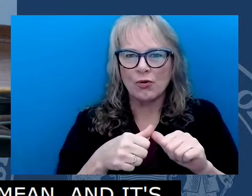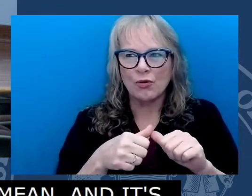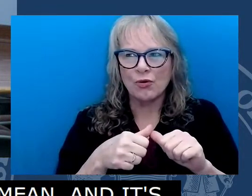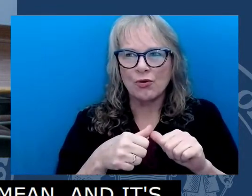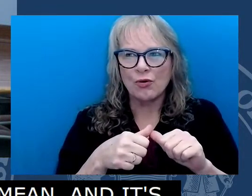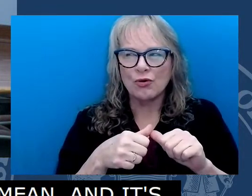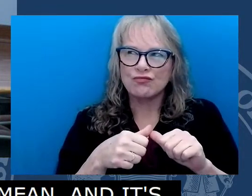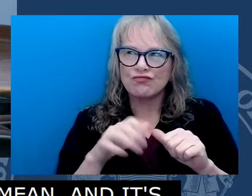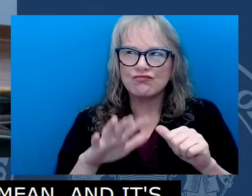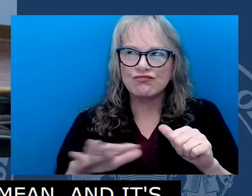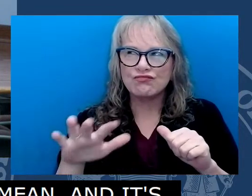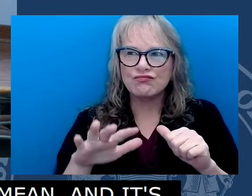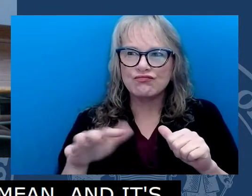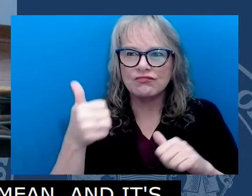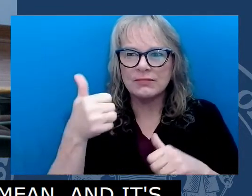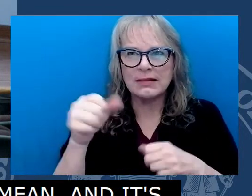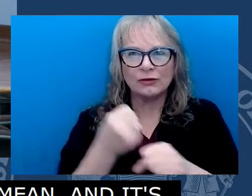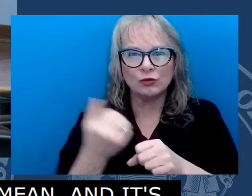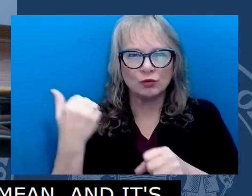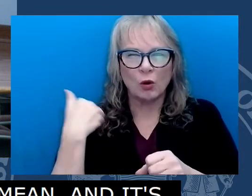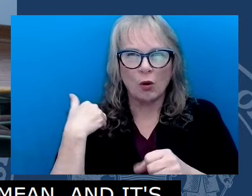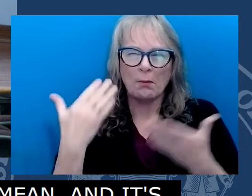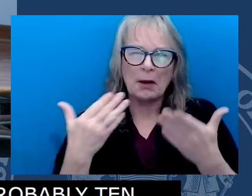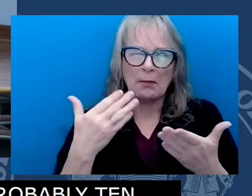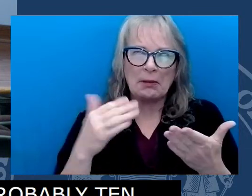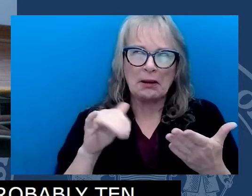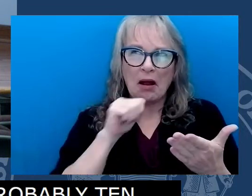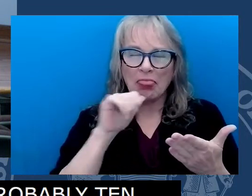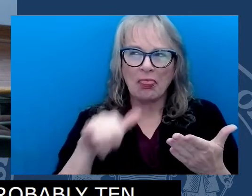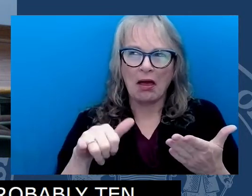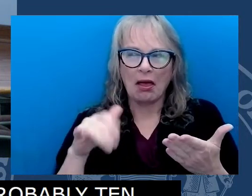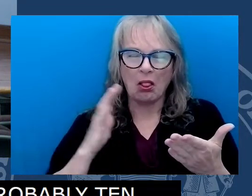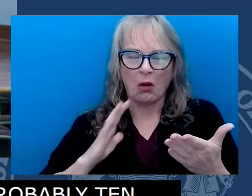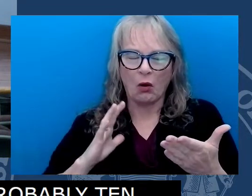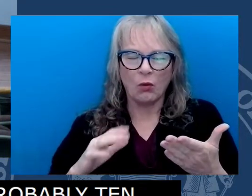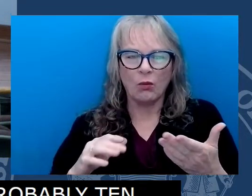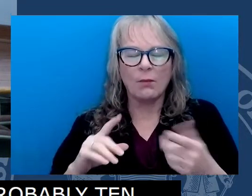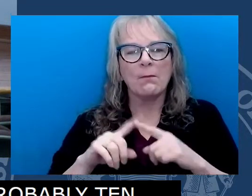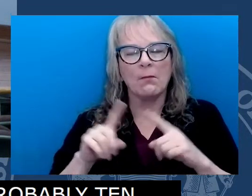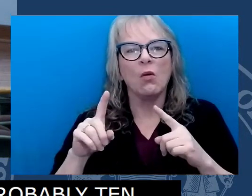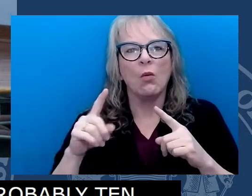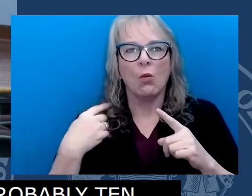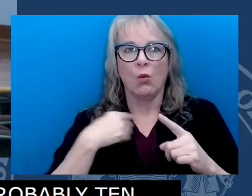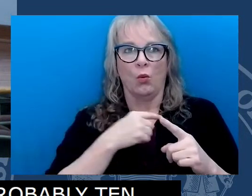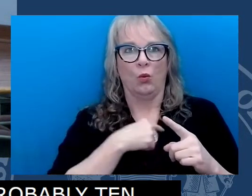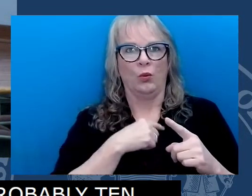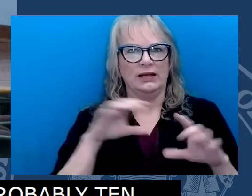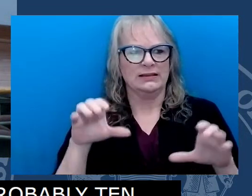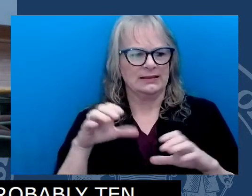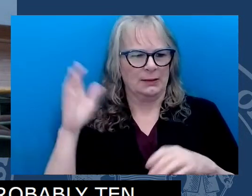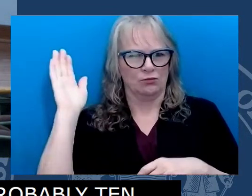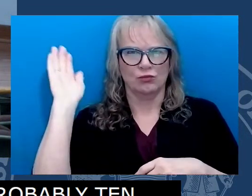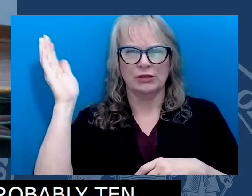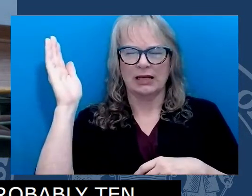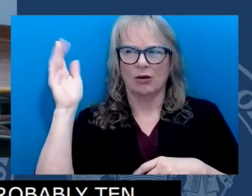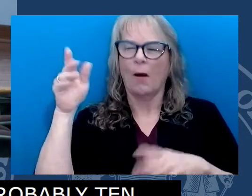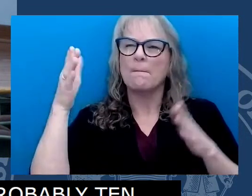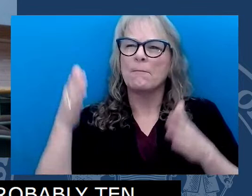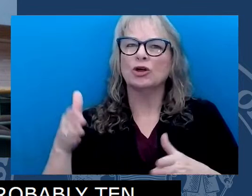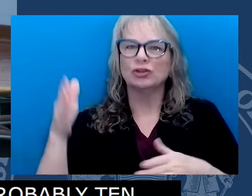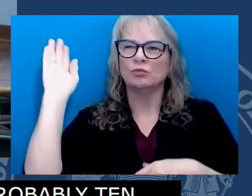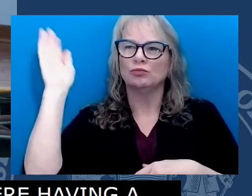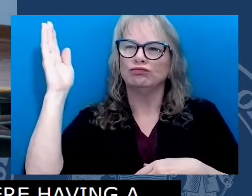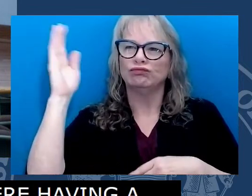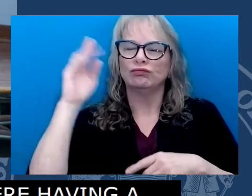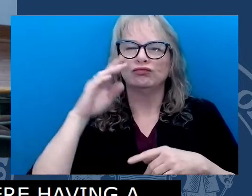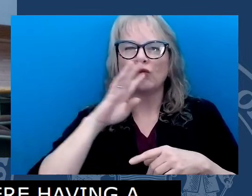probably 10 years ago now, maybe not that long ago, but we were having a presentation by somebody on the federal budget. I was in